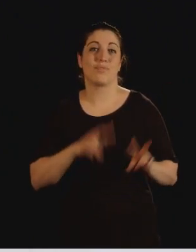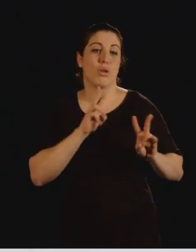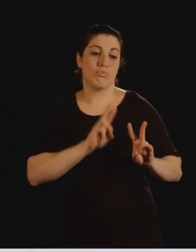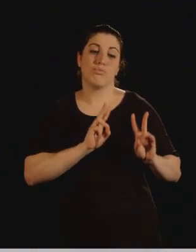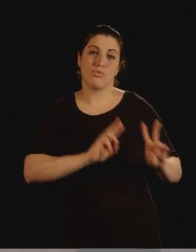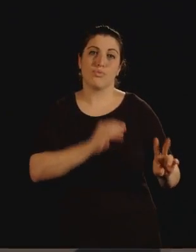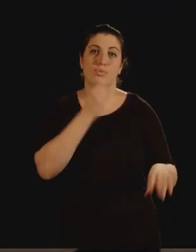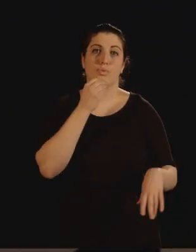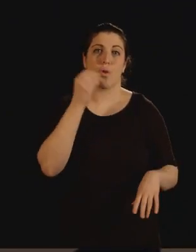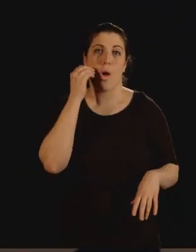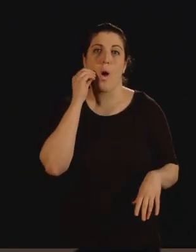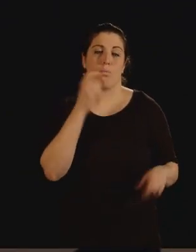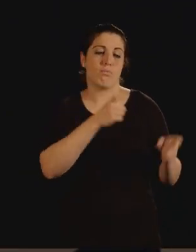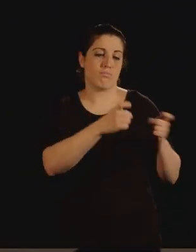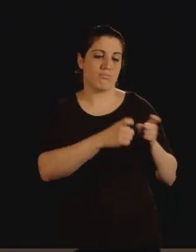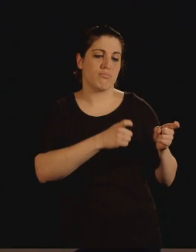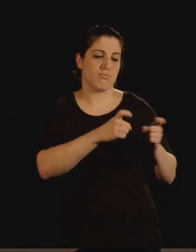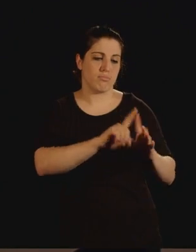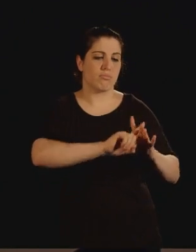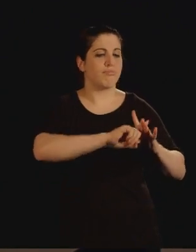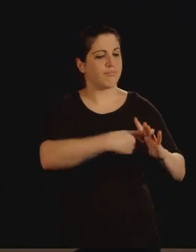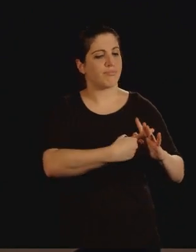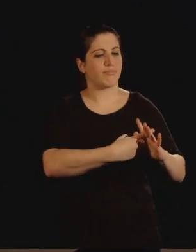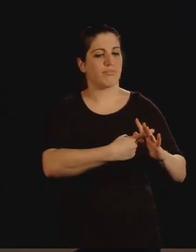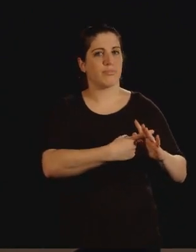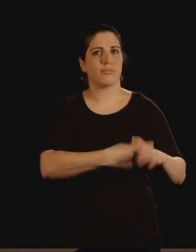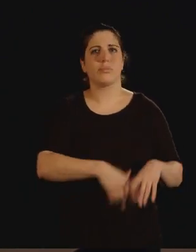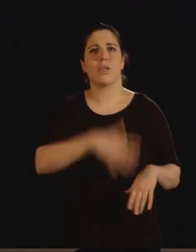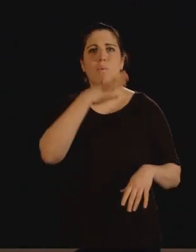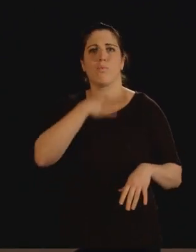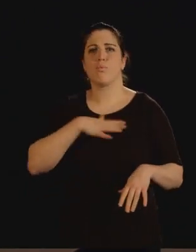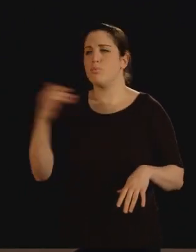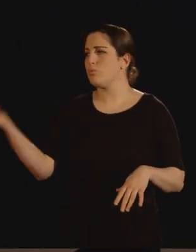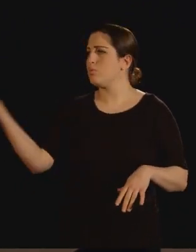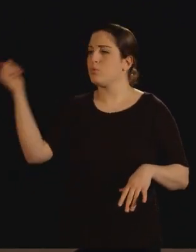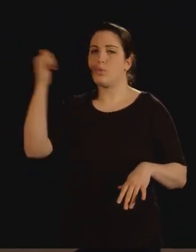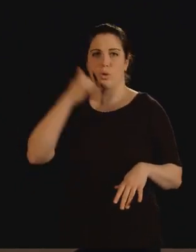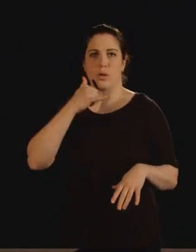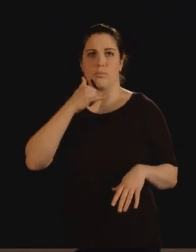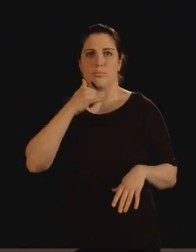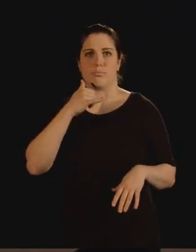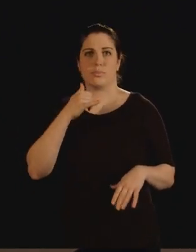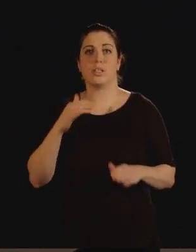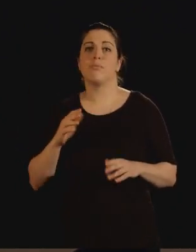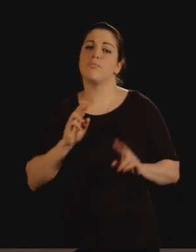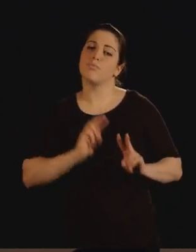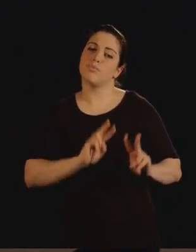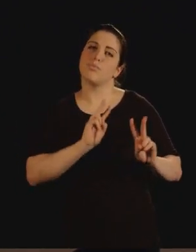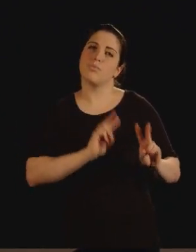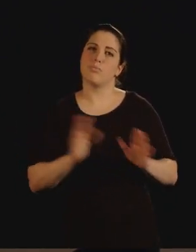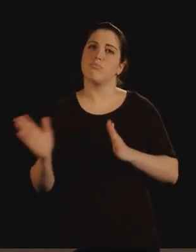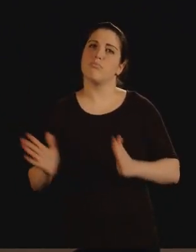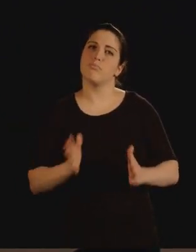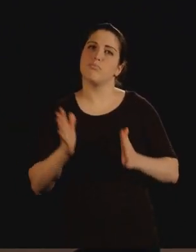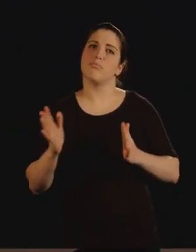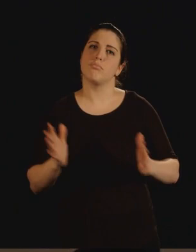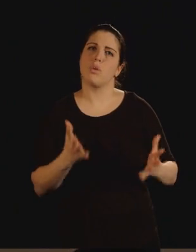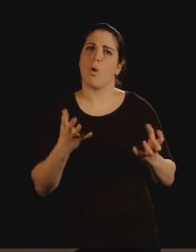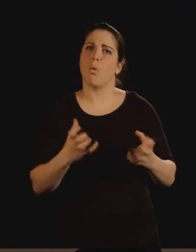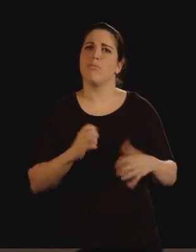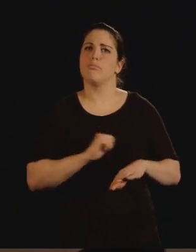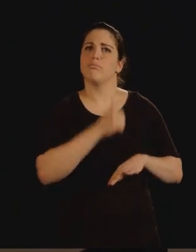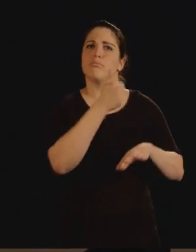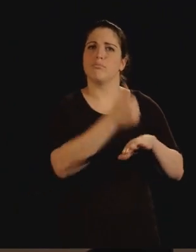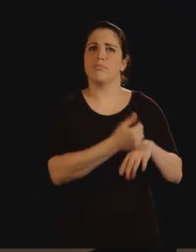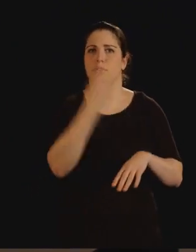So not long after I took over, I received a phone call from a woman, and she wanted to discuss funeral arrangements for her